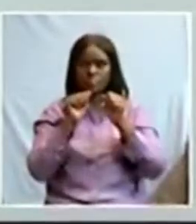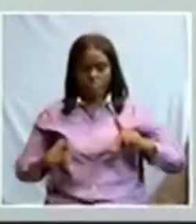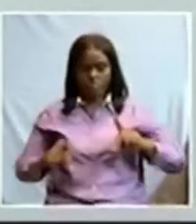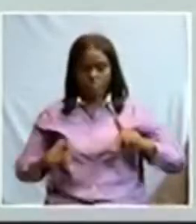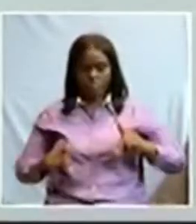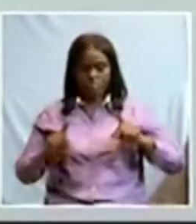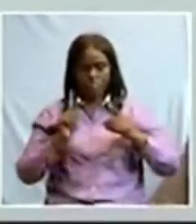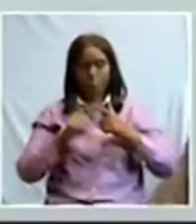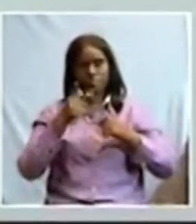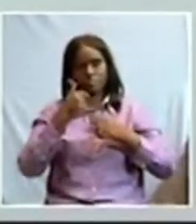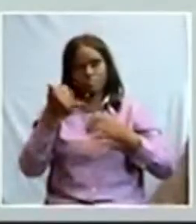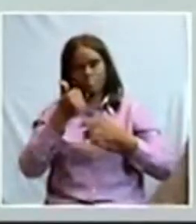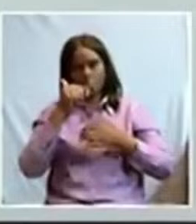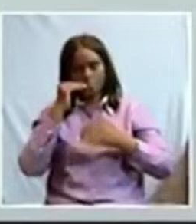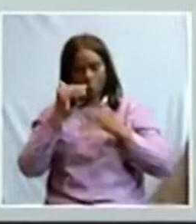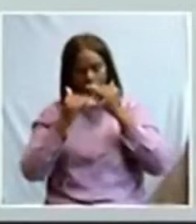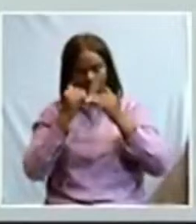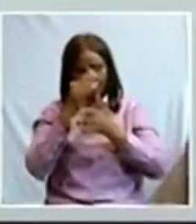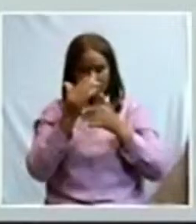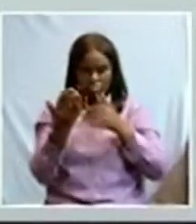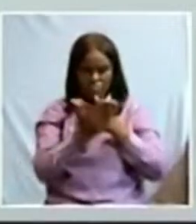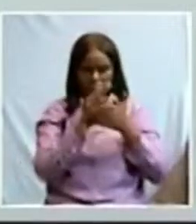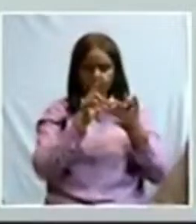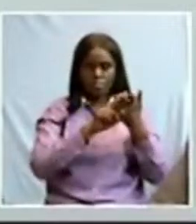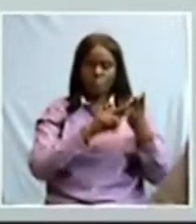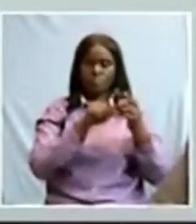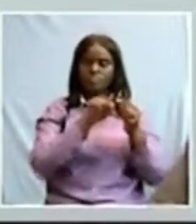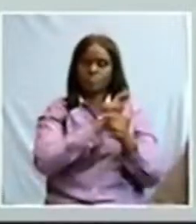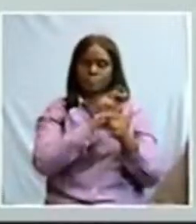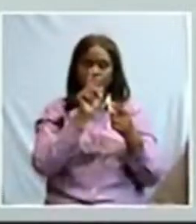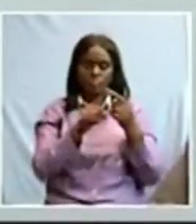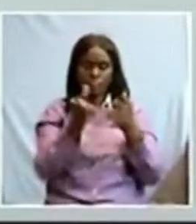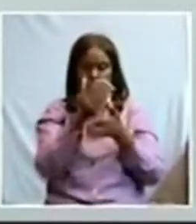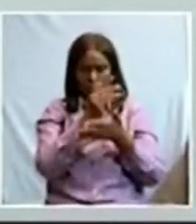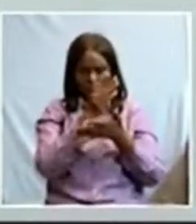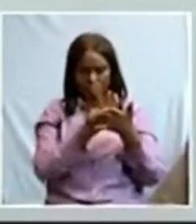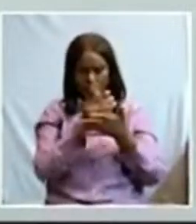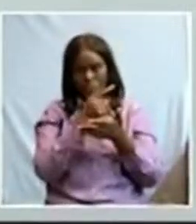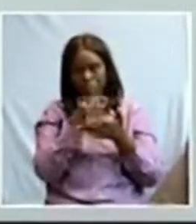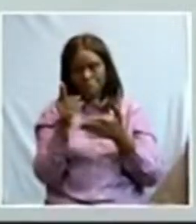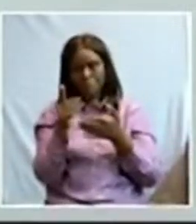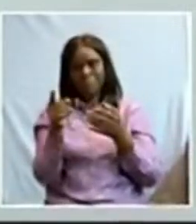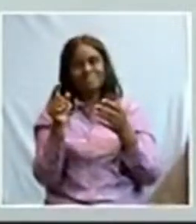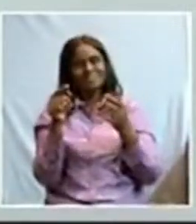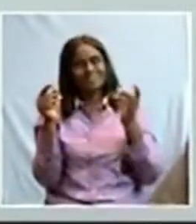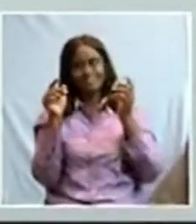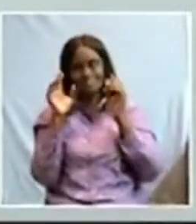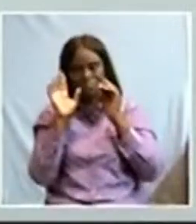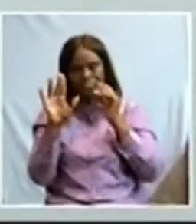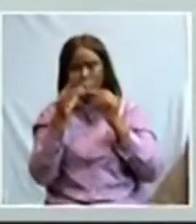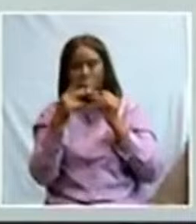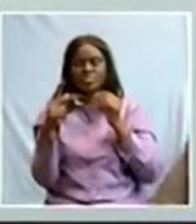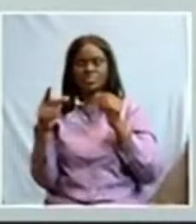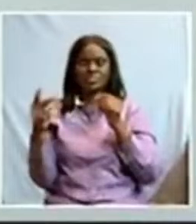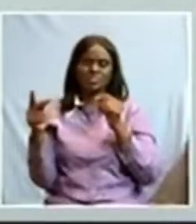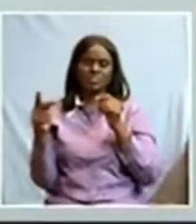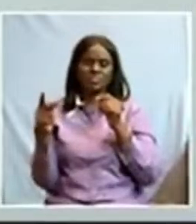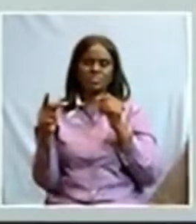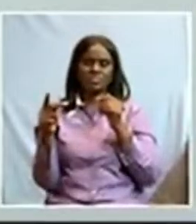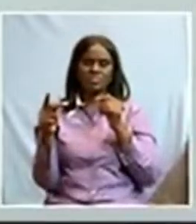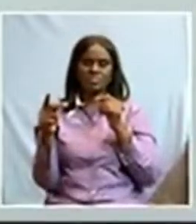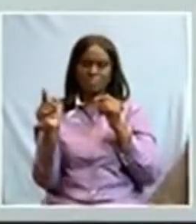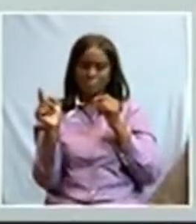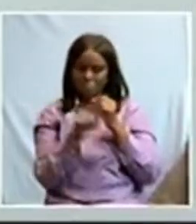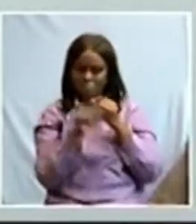person to another step. Some of them reported to police to recover. Some of them will go and distress upon their properties. And